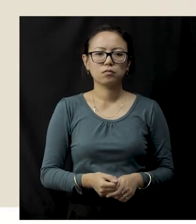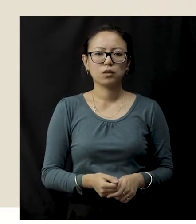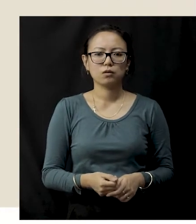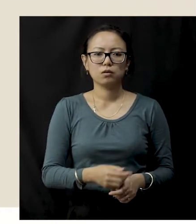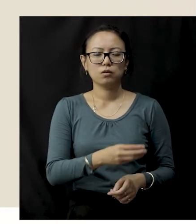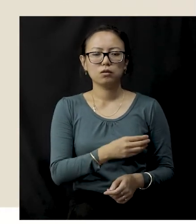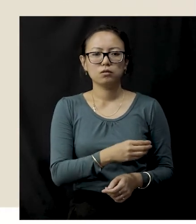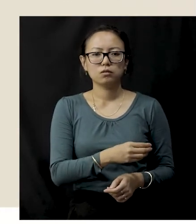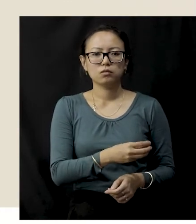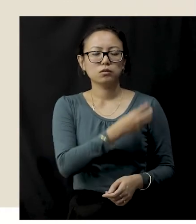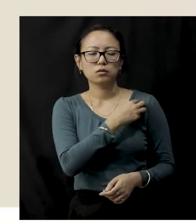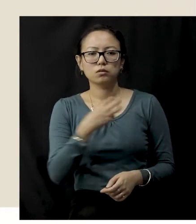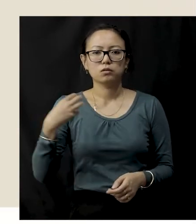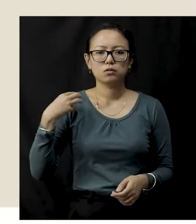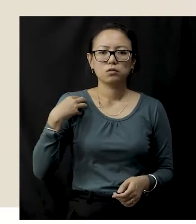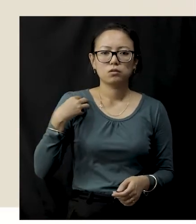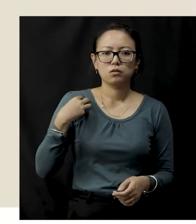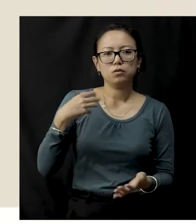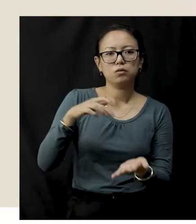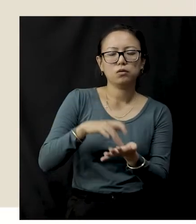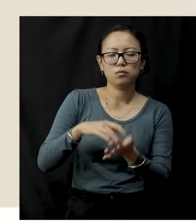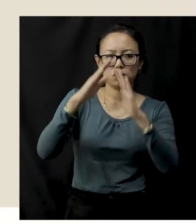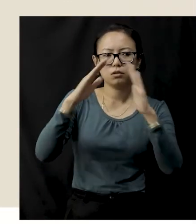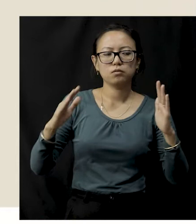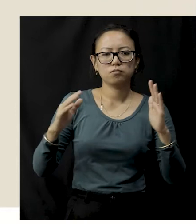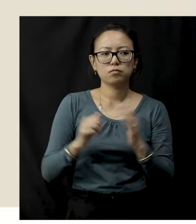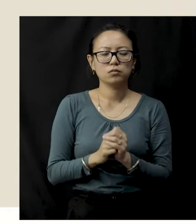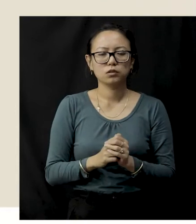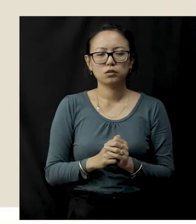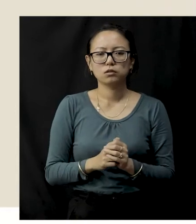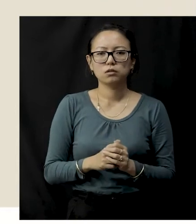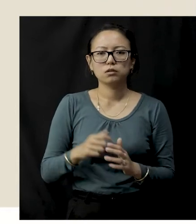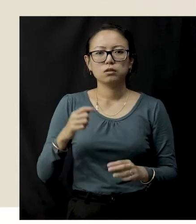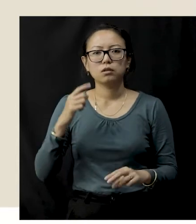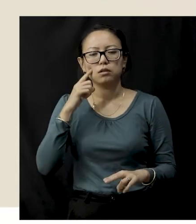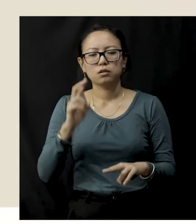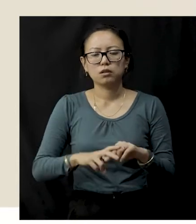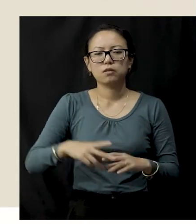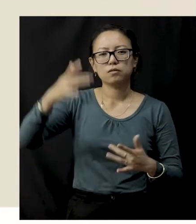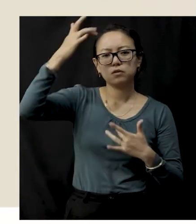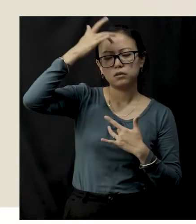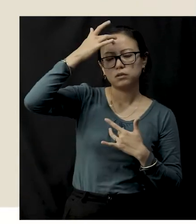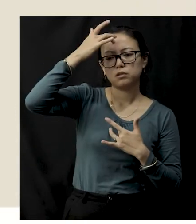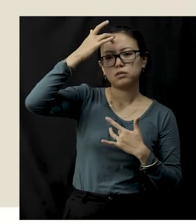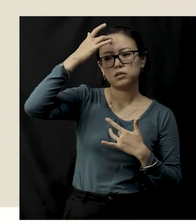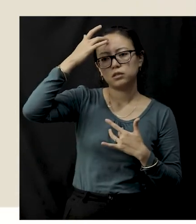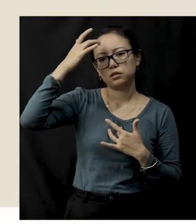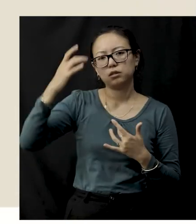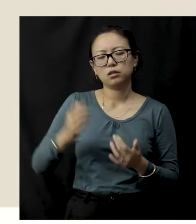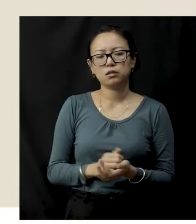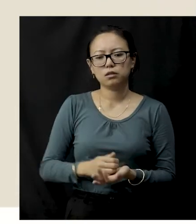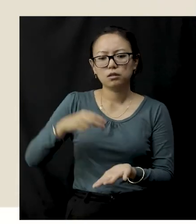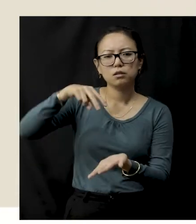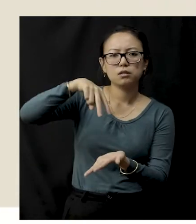used in hospitals whenever a patient is very sick and cannot get up from the bed, then the patient is